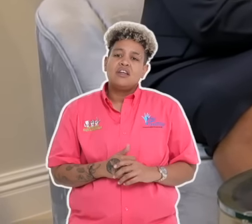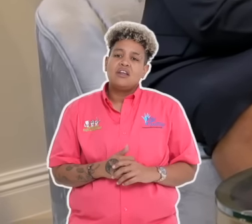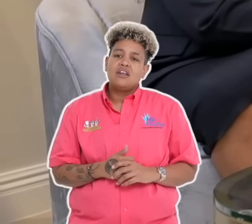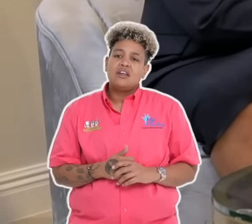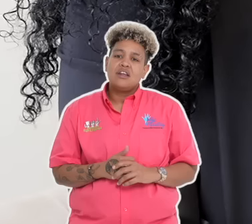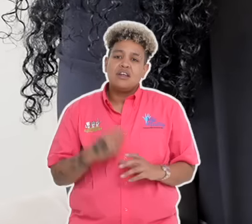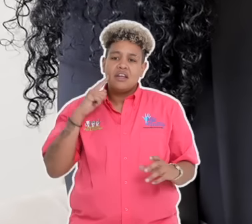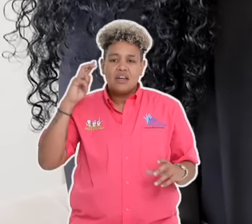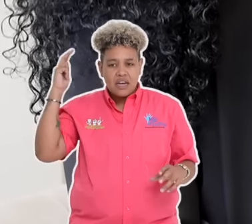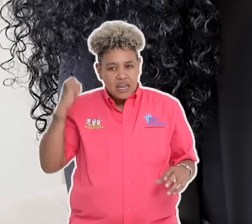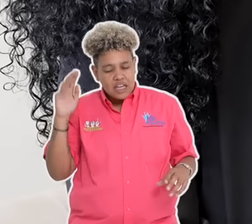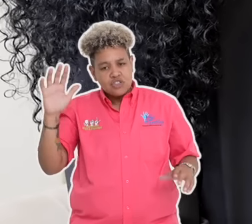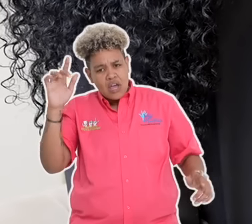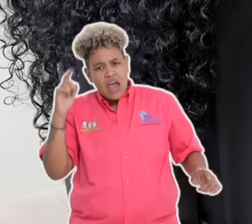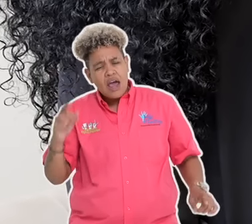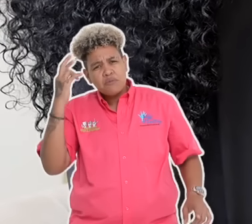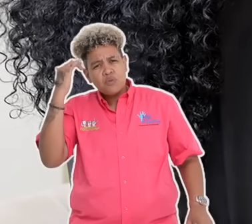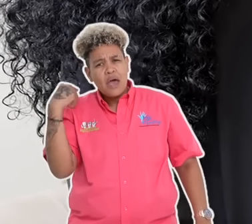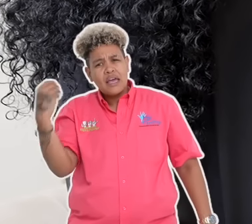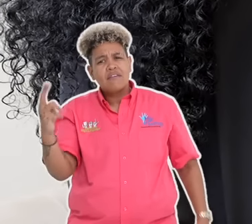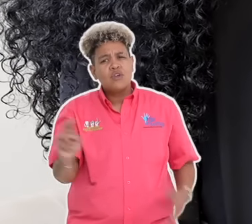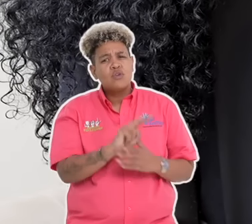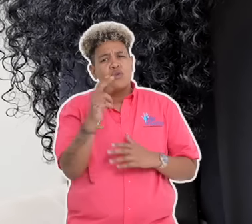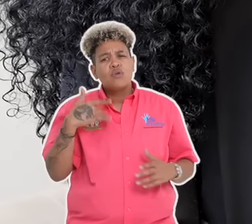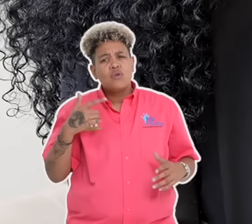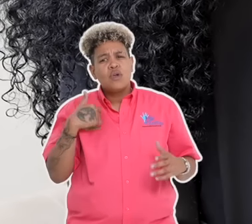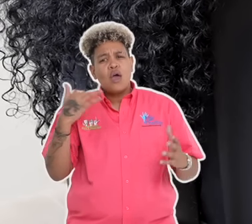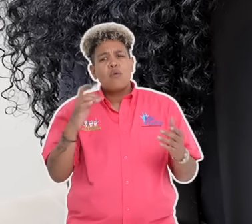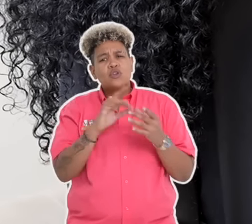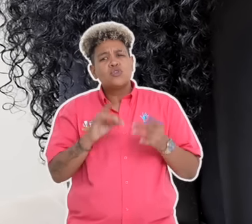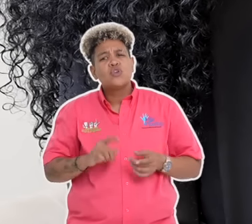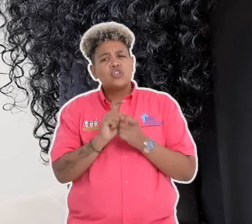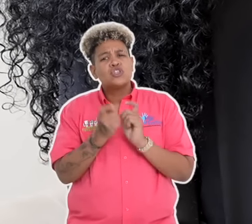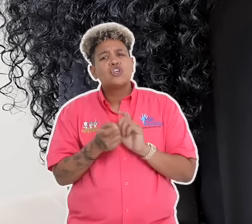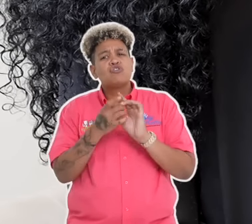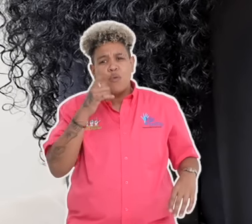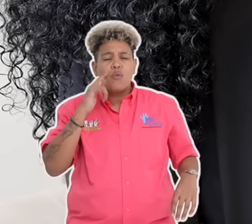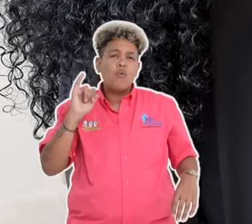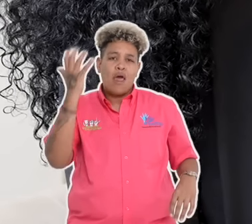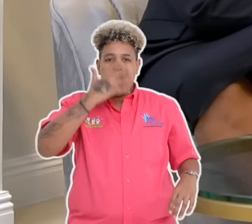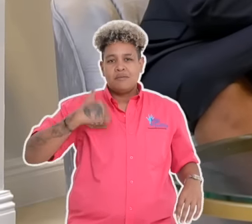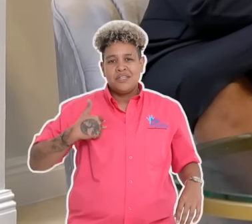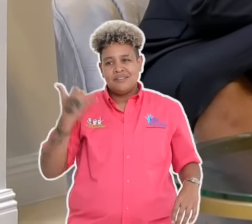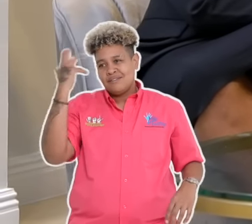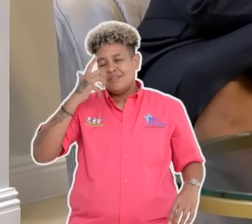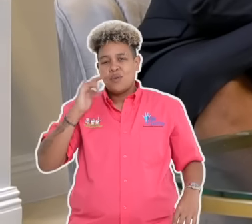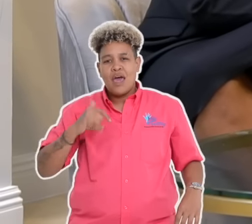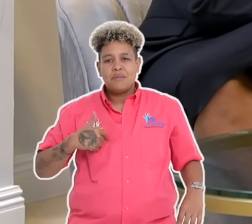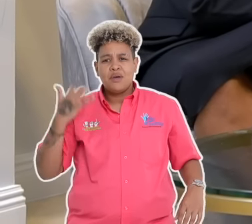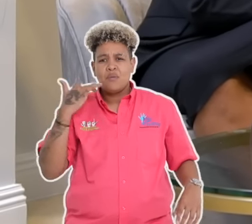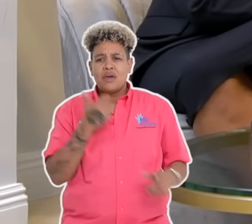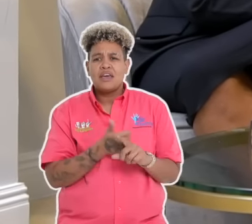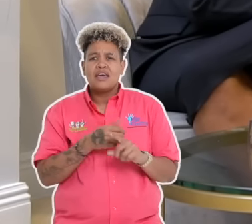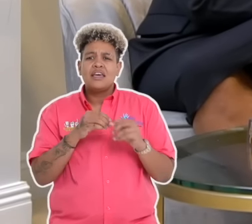donation in athletic history. And the reason why I did that is because I want a narrative to change as it relates to women that look like me,